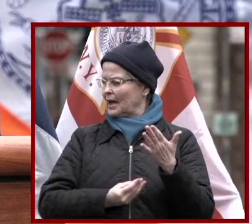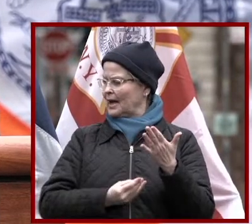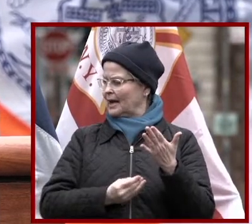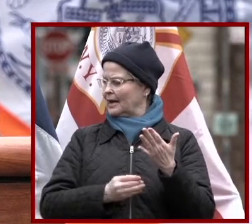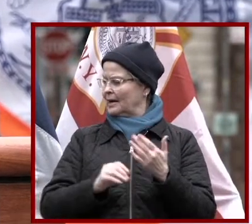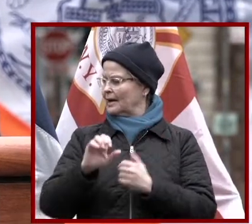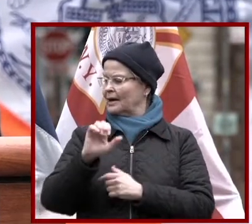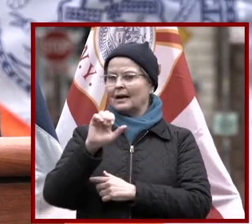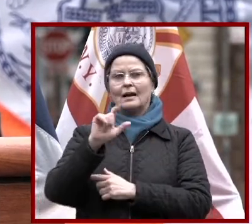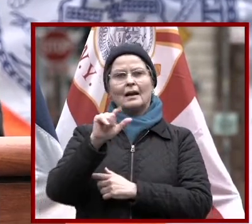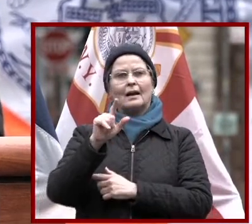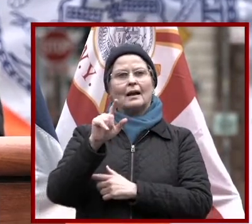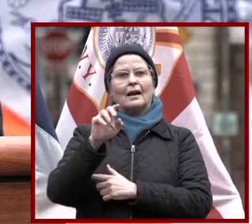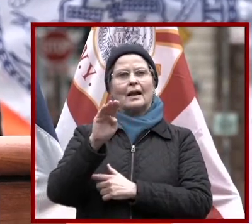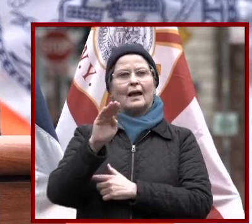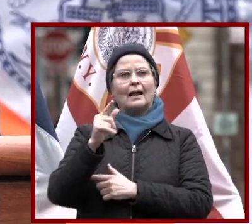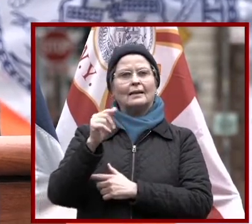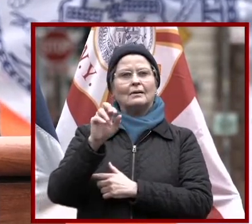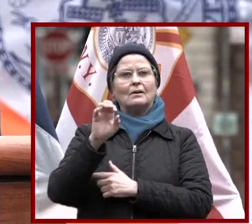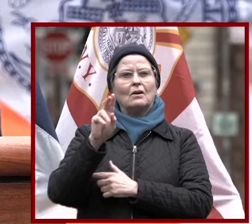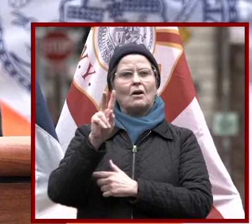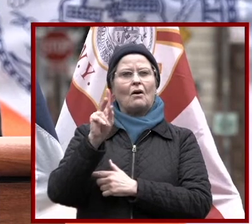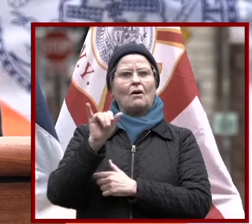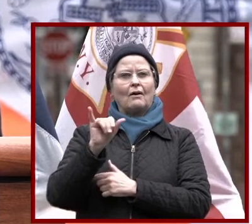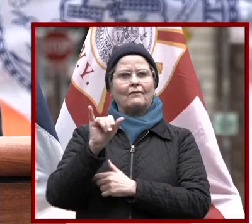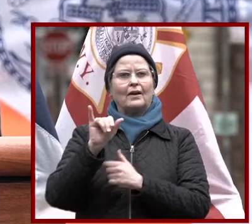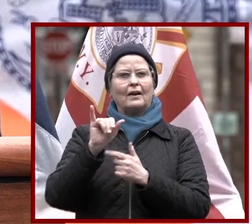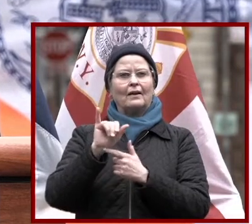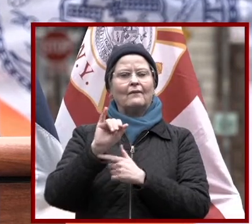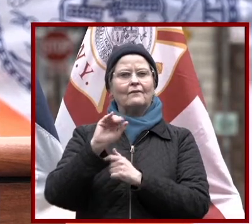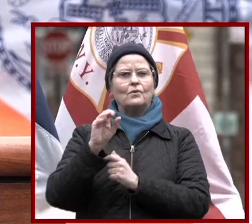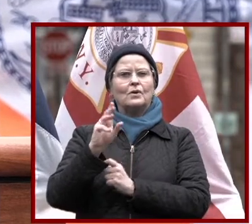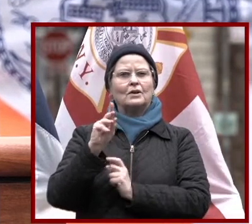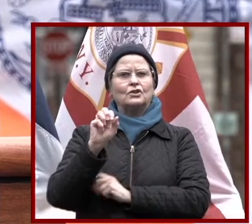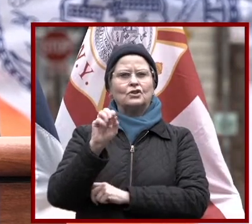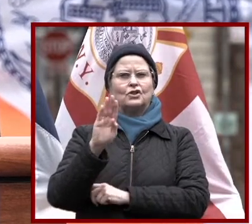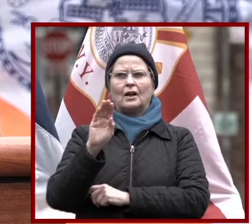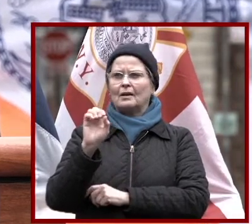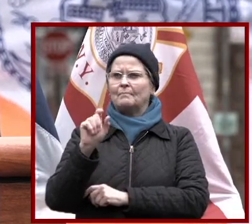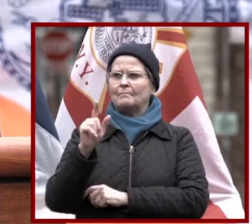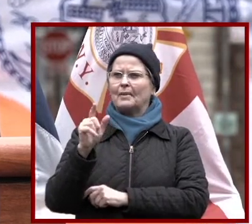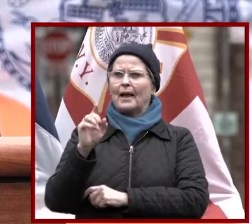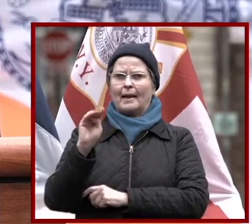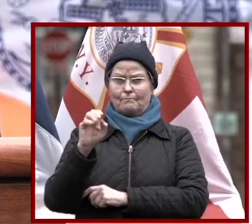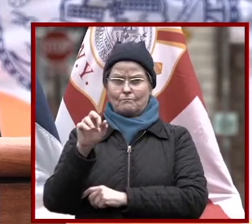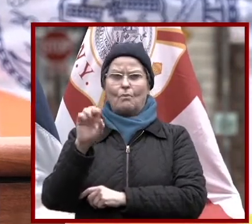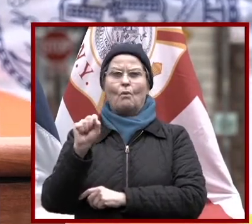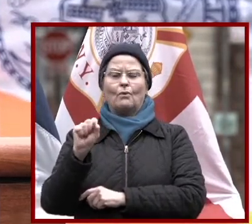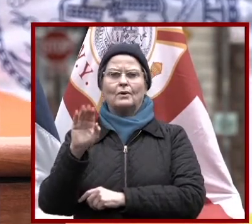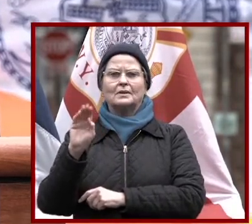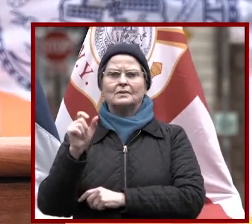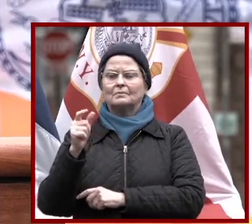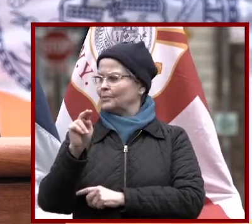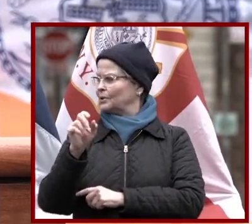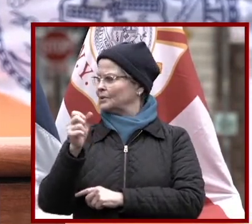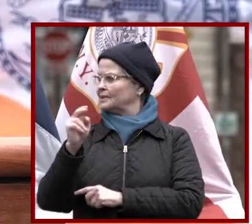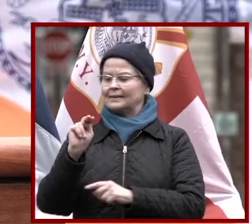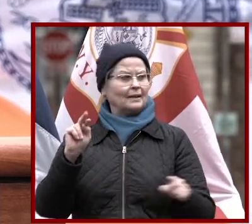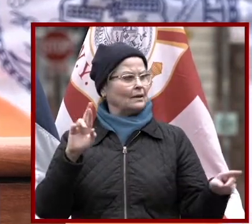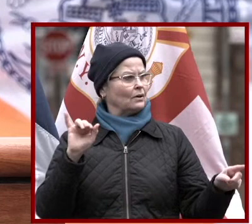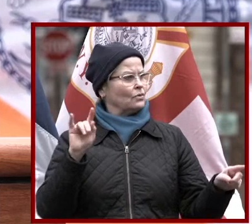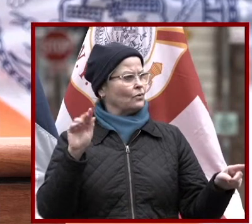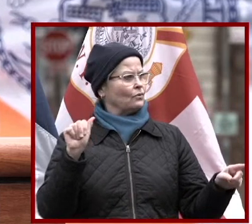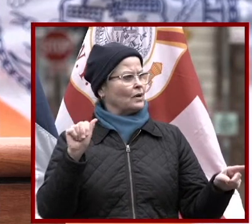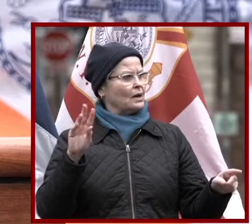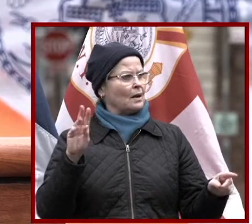Ellen Gruber Garby for Jacob Bernstein and Morris Bernstein. Rita Bobry